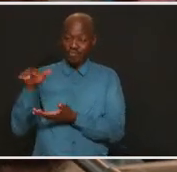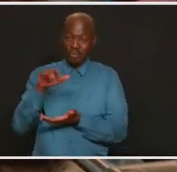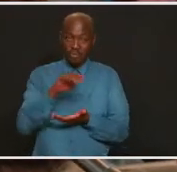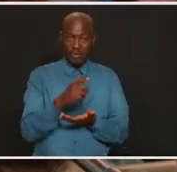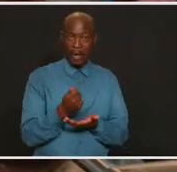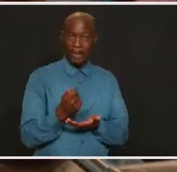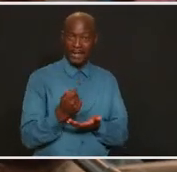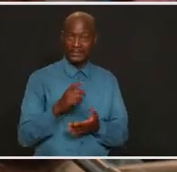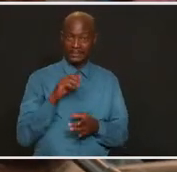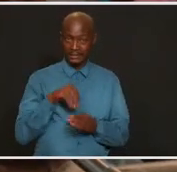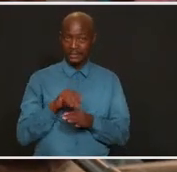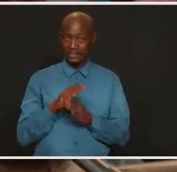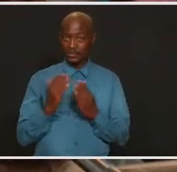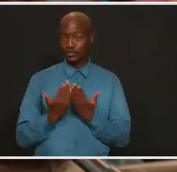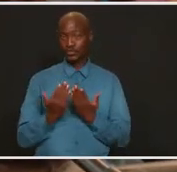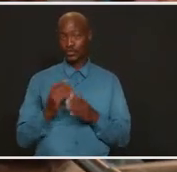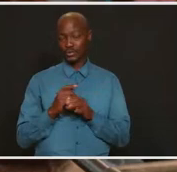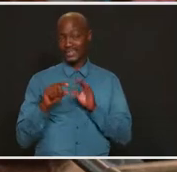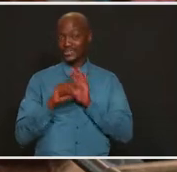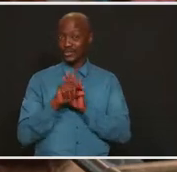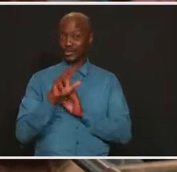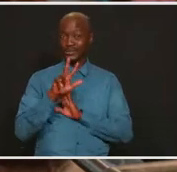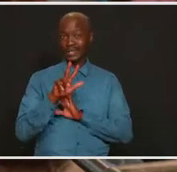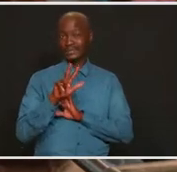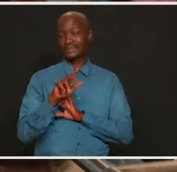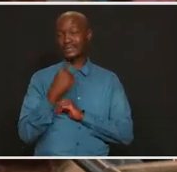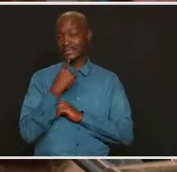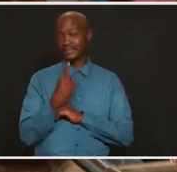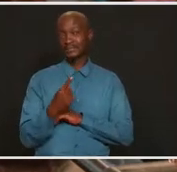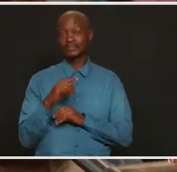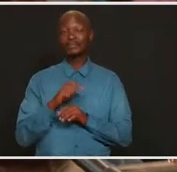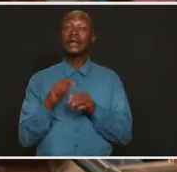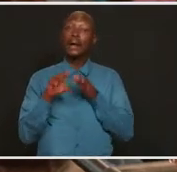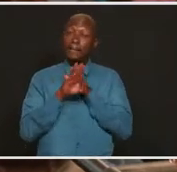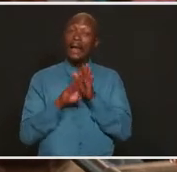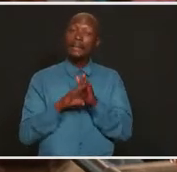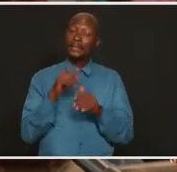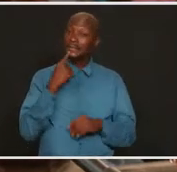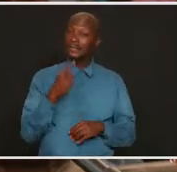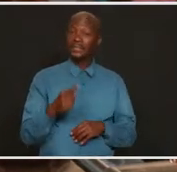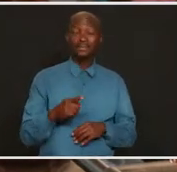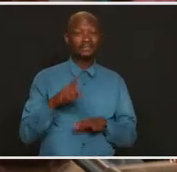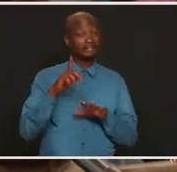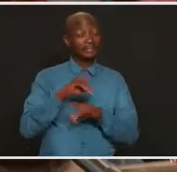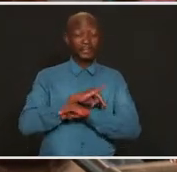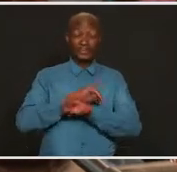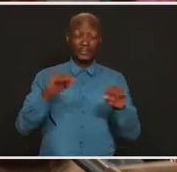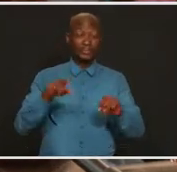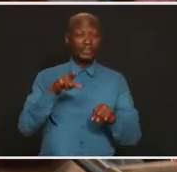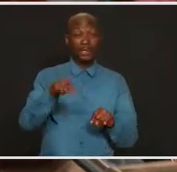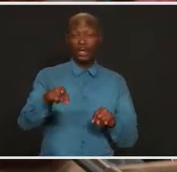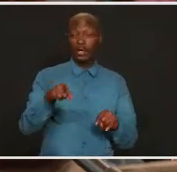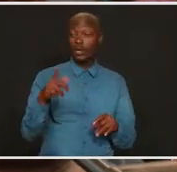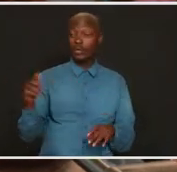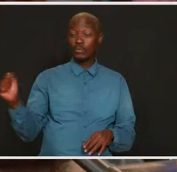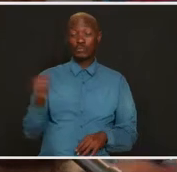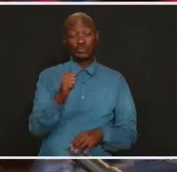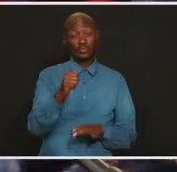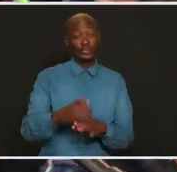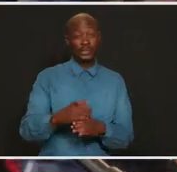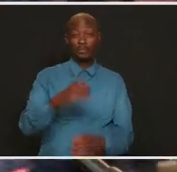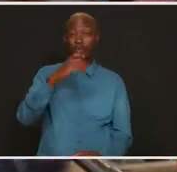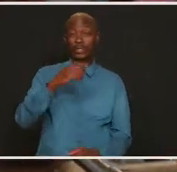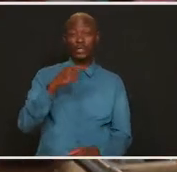any other purposes in schools as Clause 8 I believe proposes the Bible says woe unto him who puts the bottle